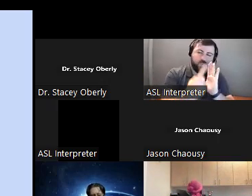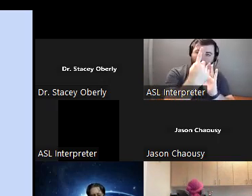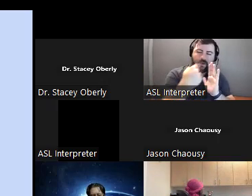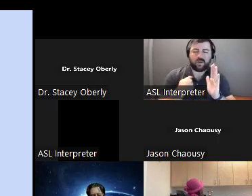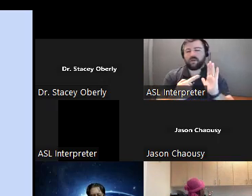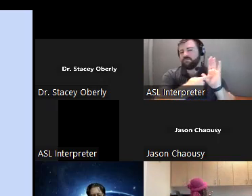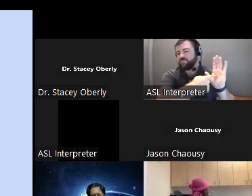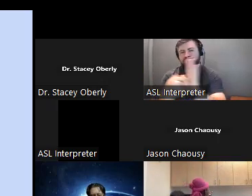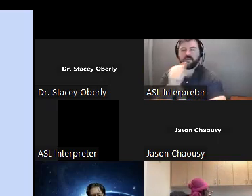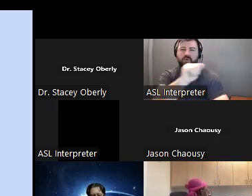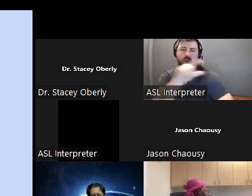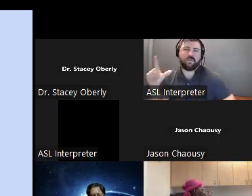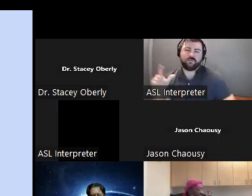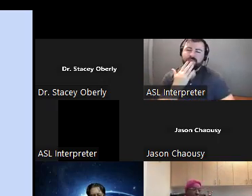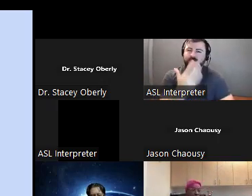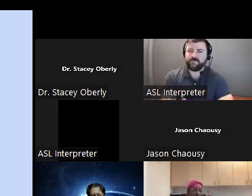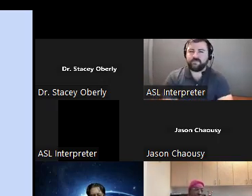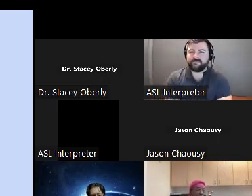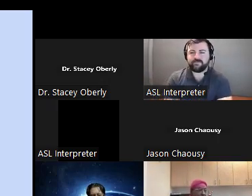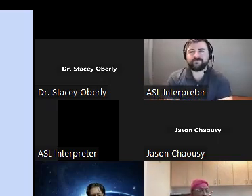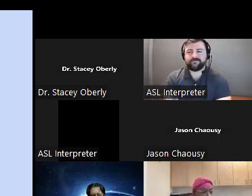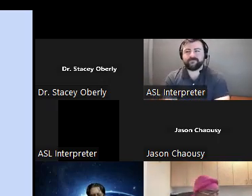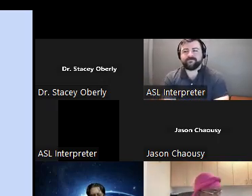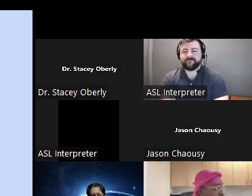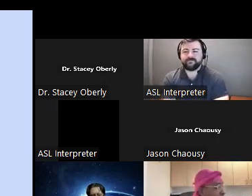everybody. Thank you.